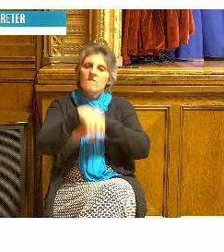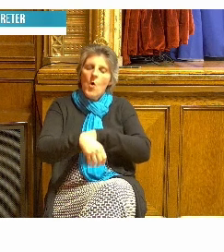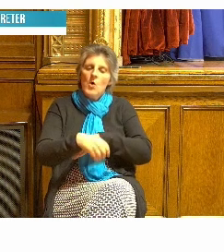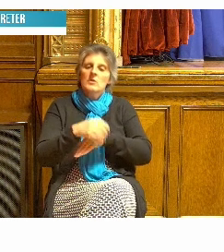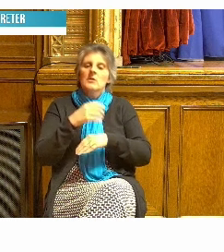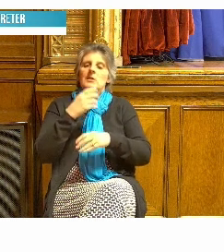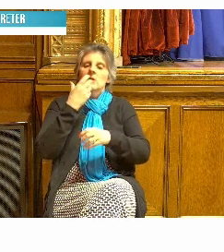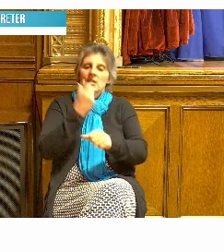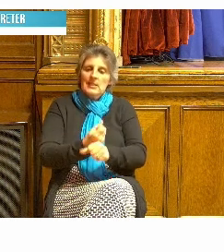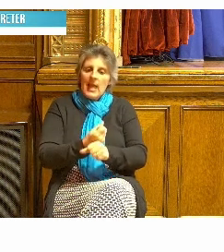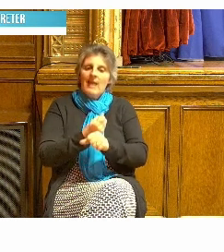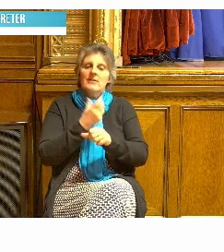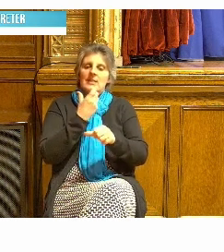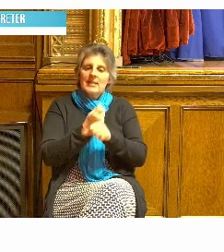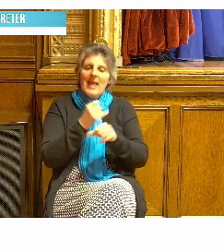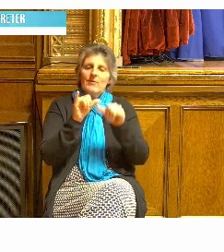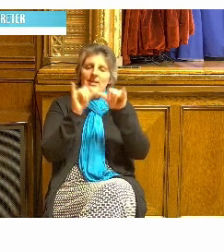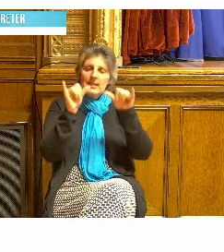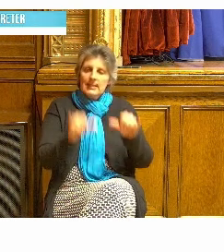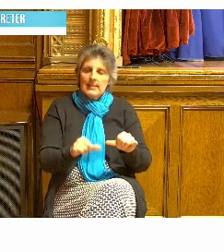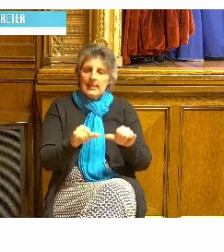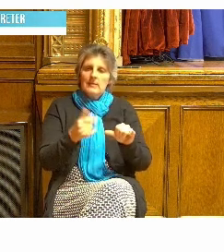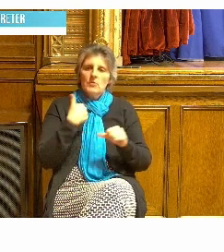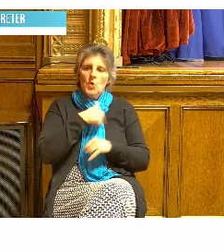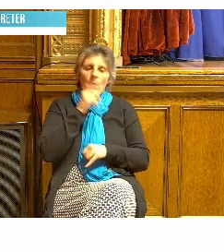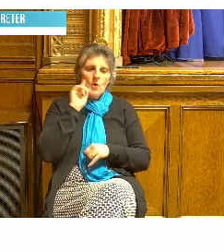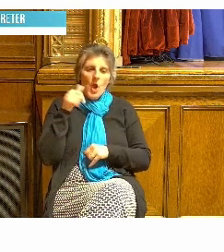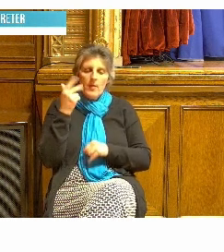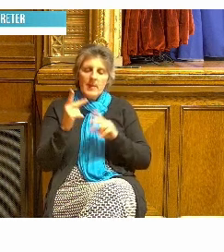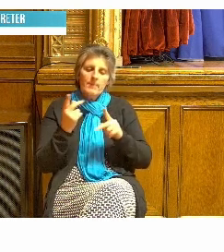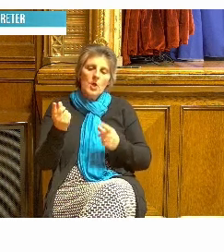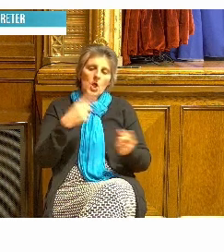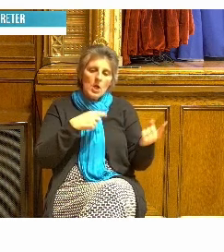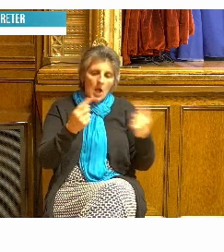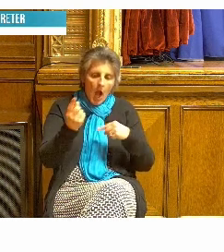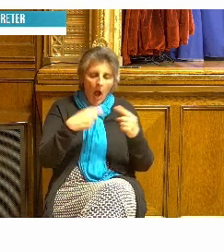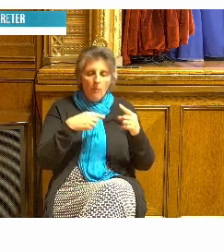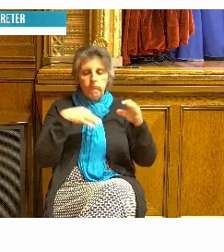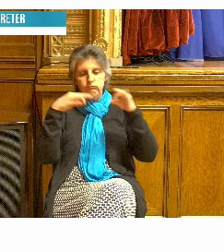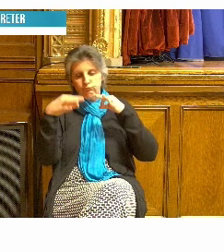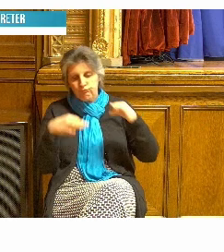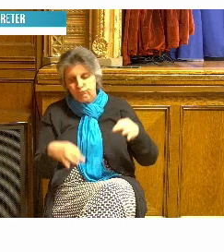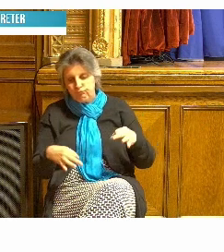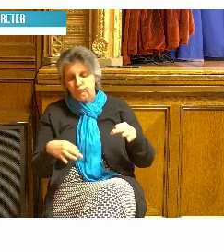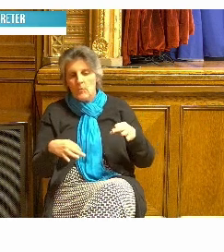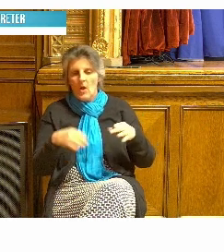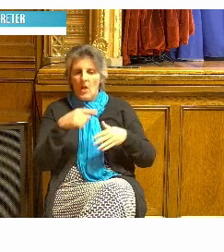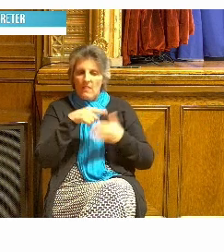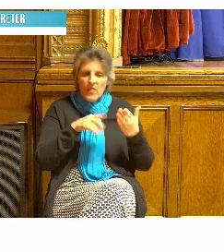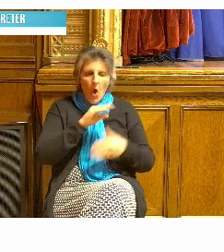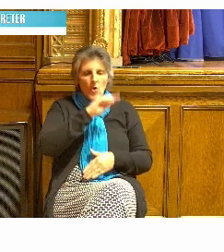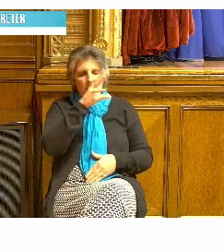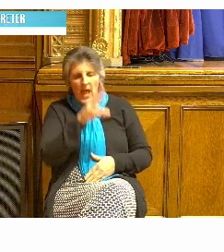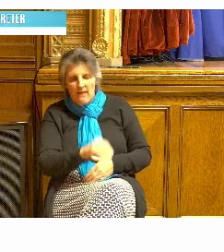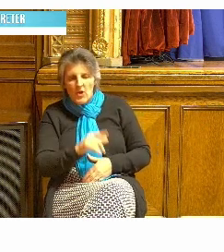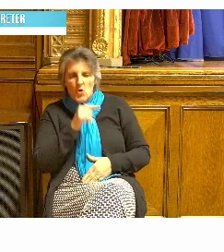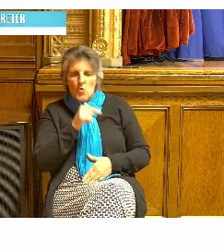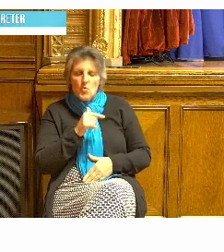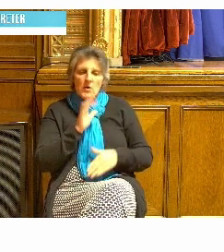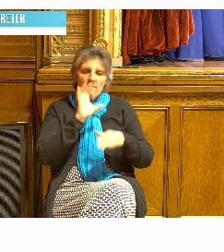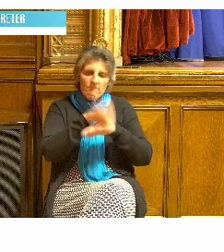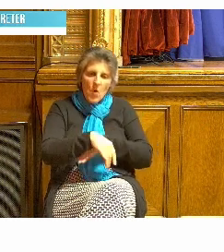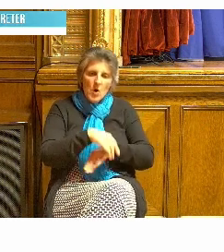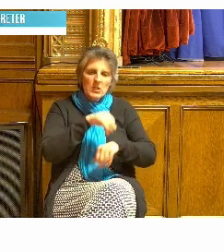is a system. And so we've heard other people come and say, those Africans who were